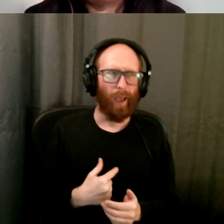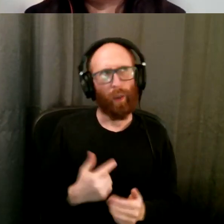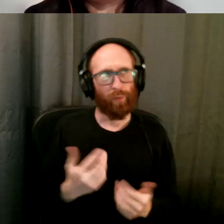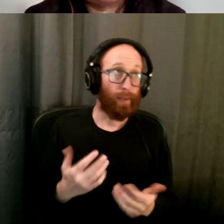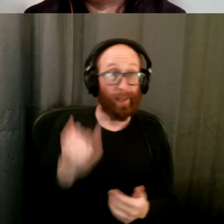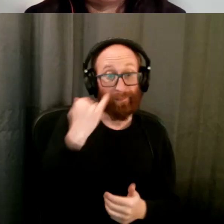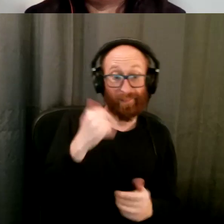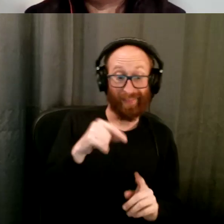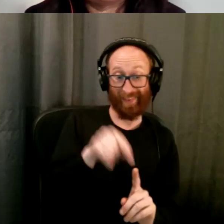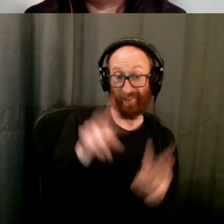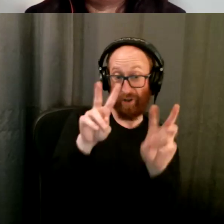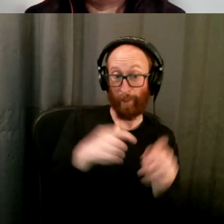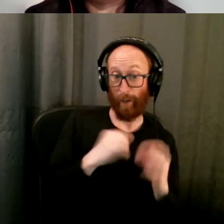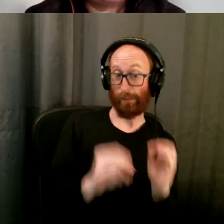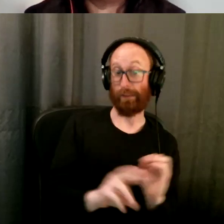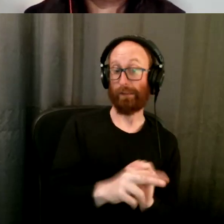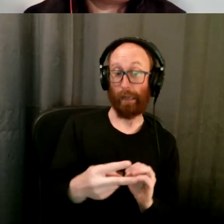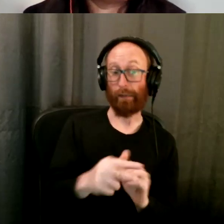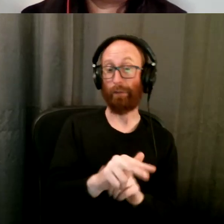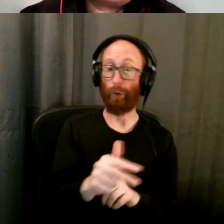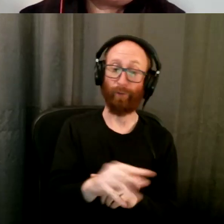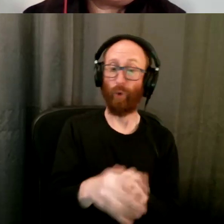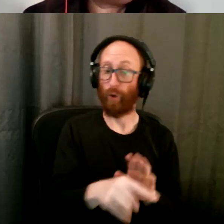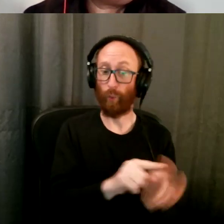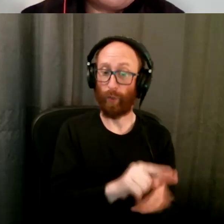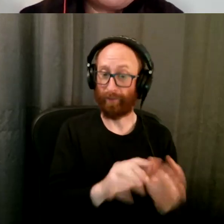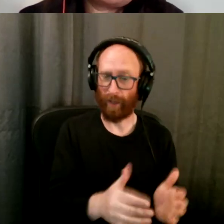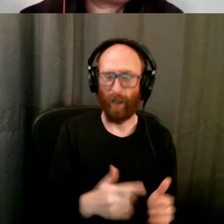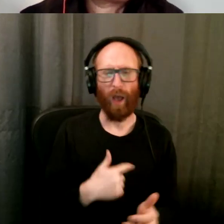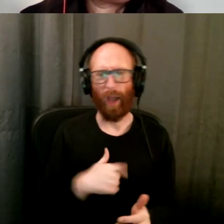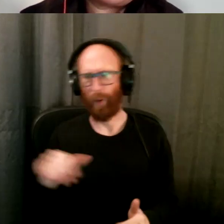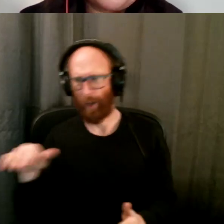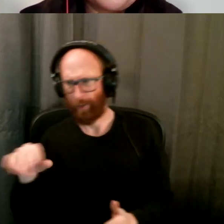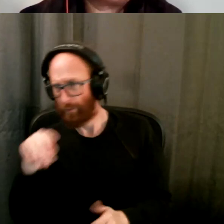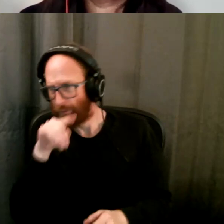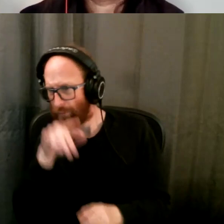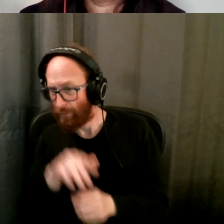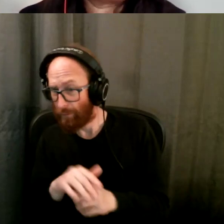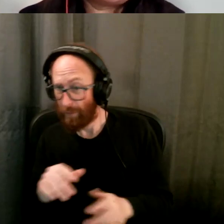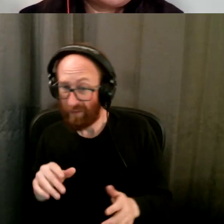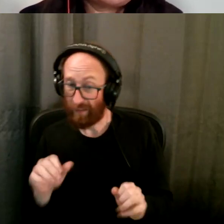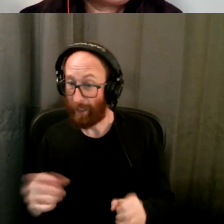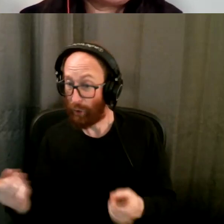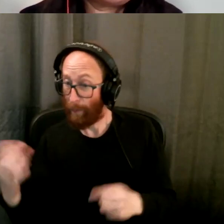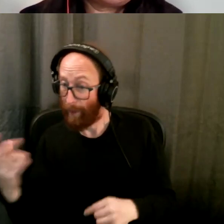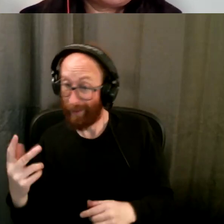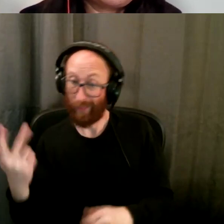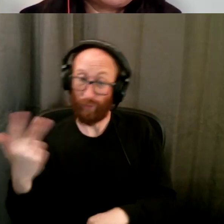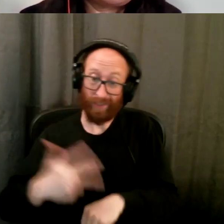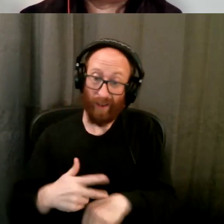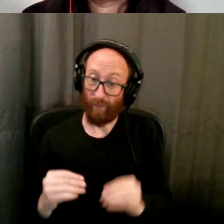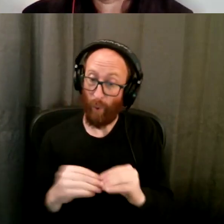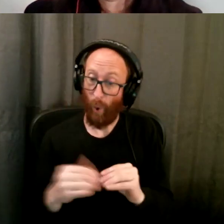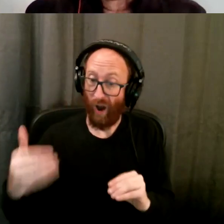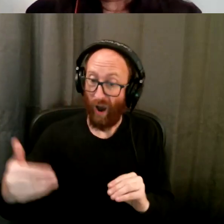fourth, I would start getting a commitment from them. Can you come back 3 more times? And so it took a